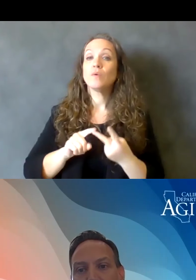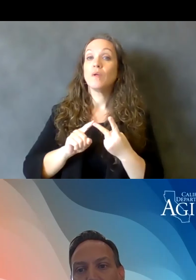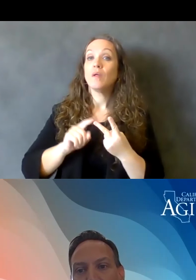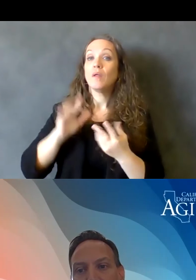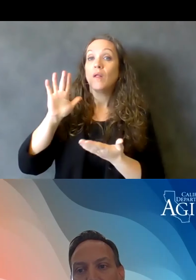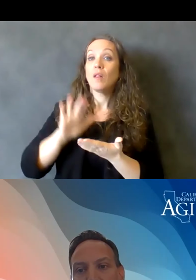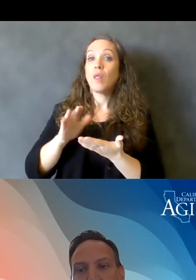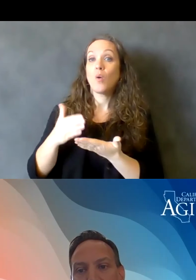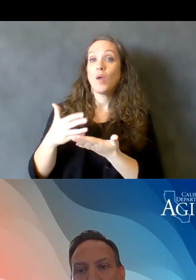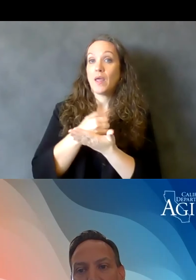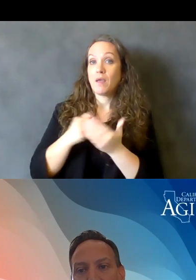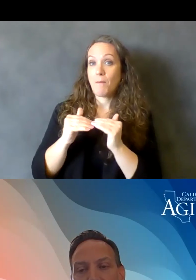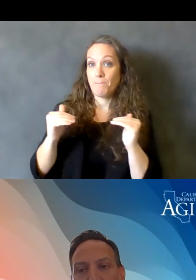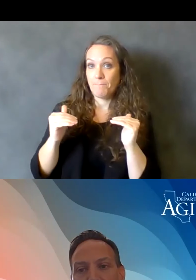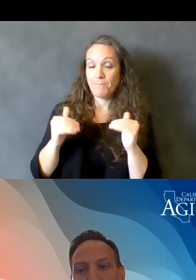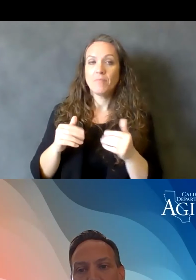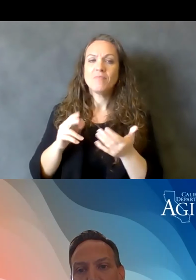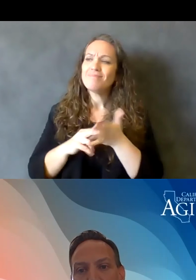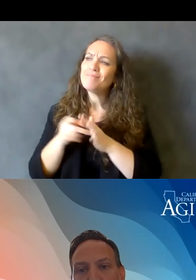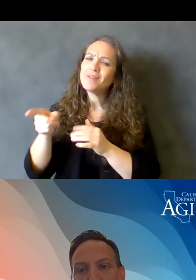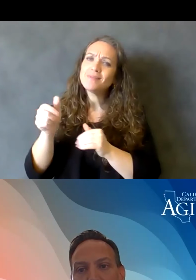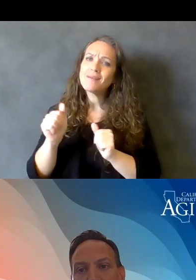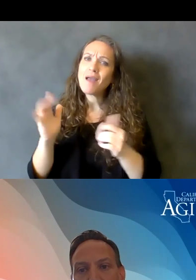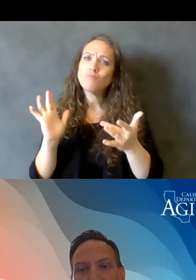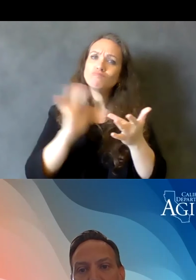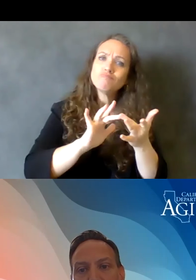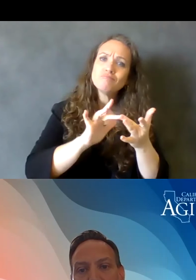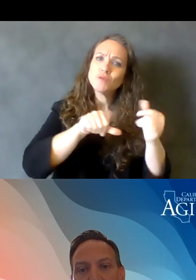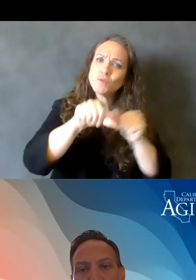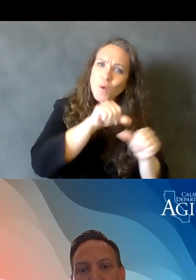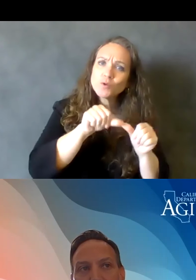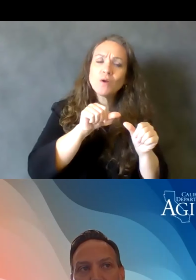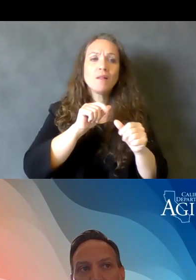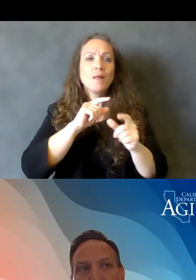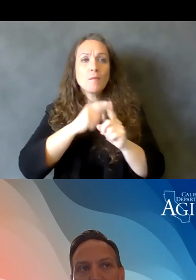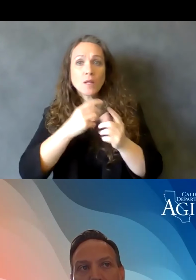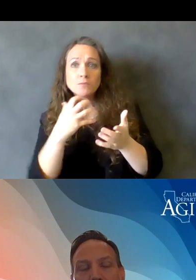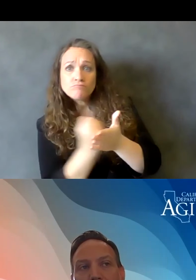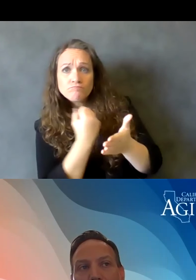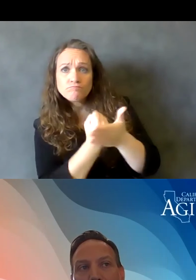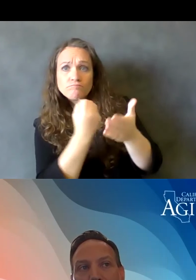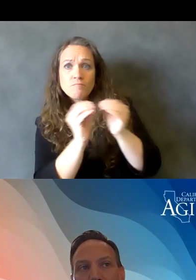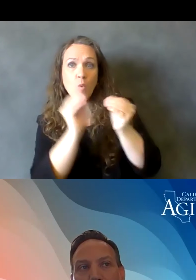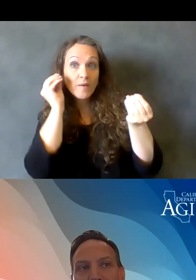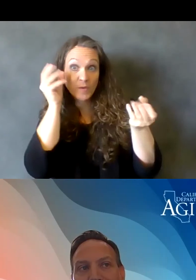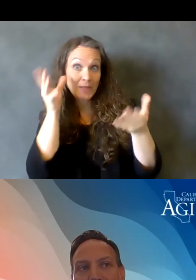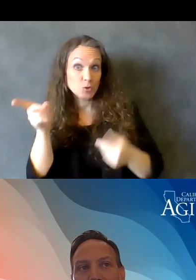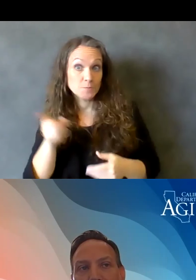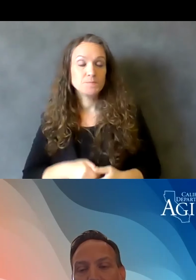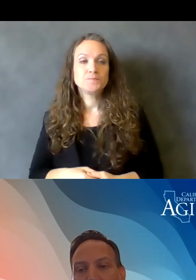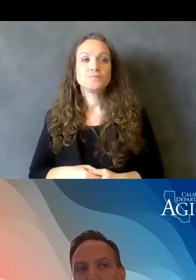help provide them with social engagement as well as access to information assistance. We've also